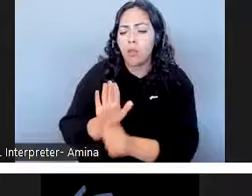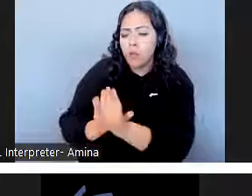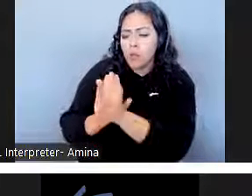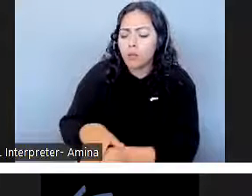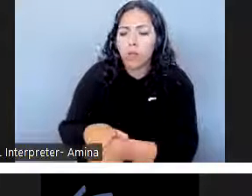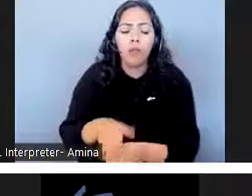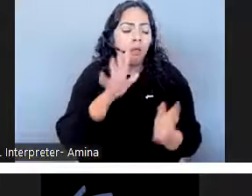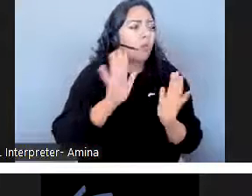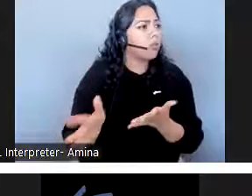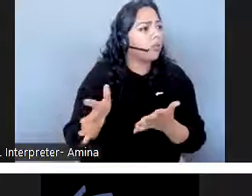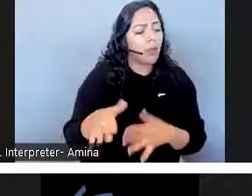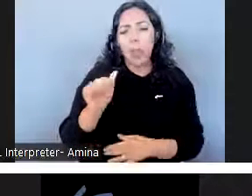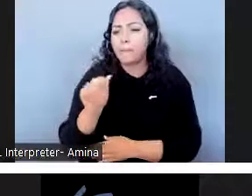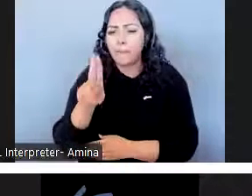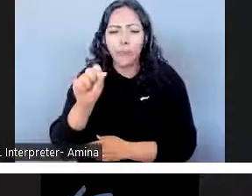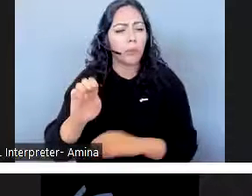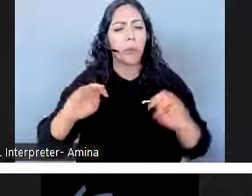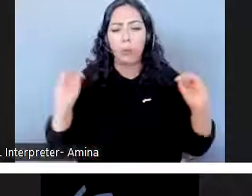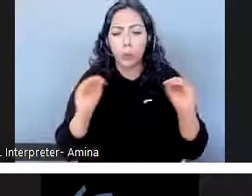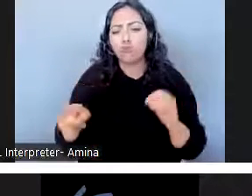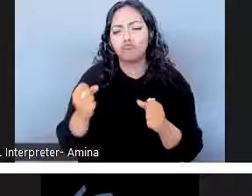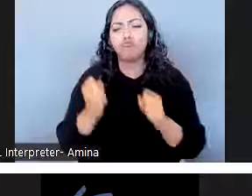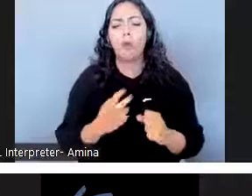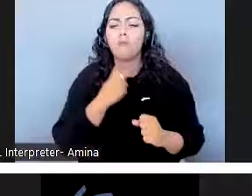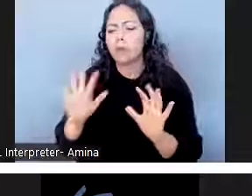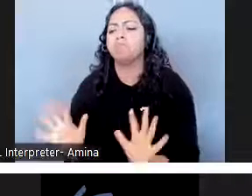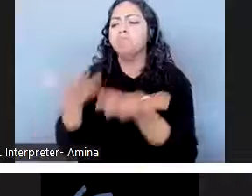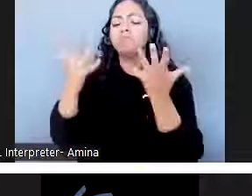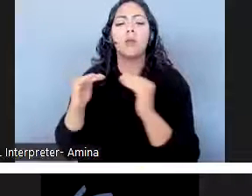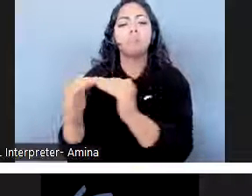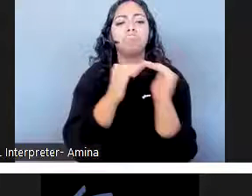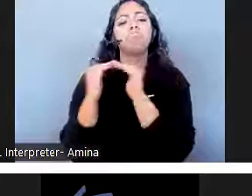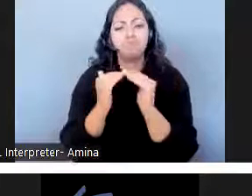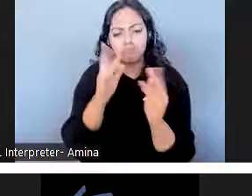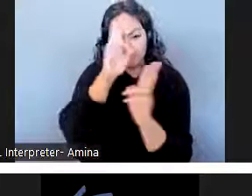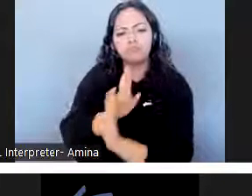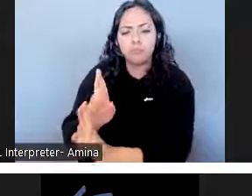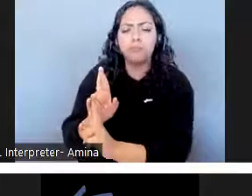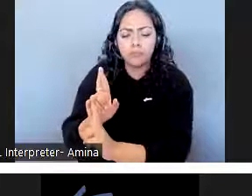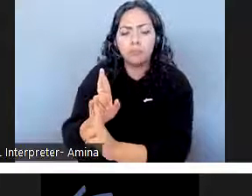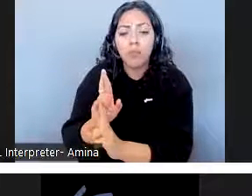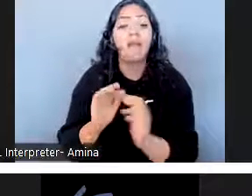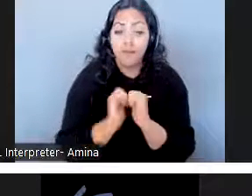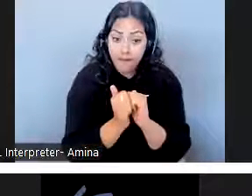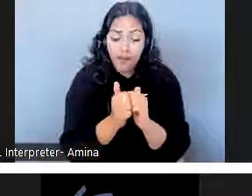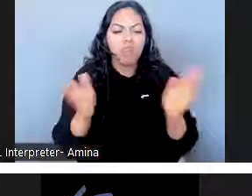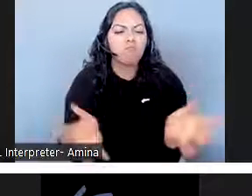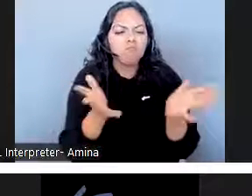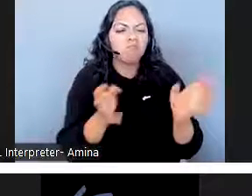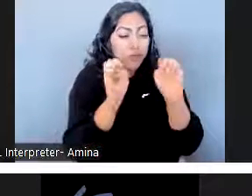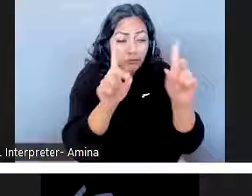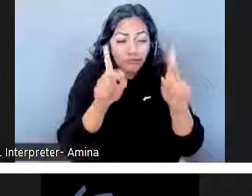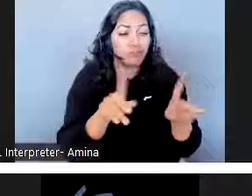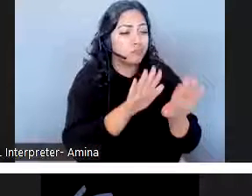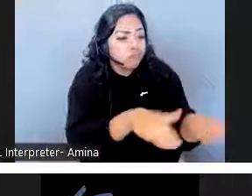respected. And we achieve this mission through raising awareness. We do a lot of education and outreach. We